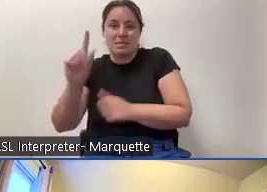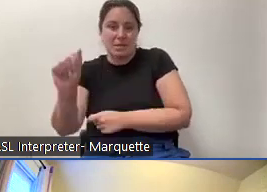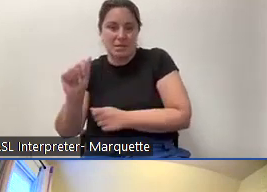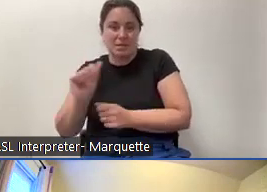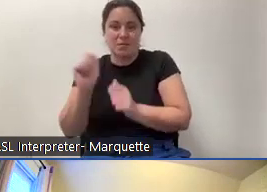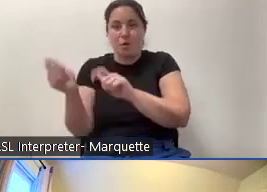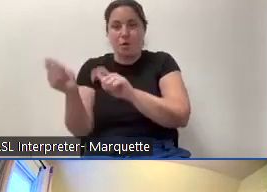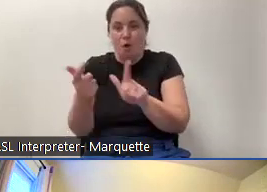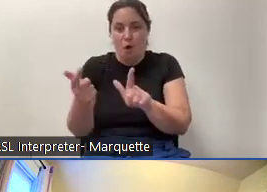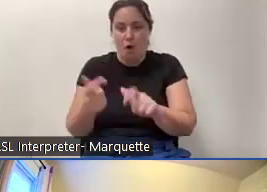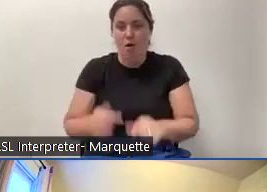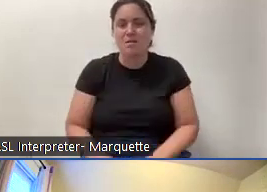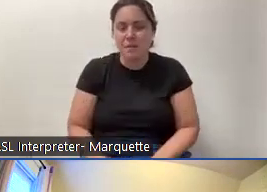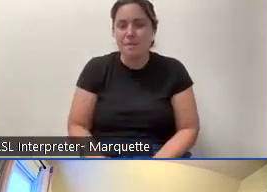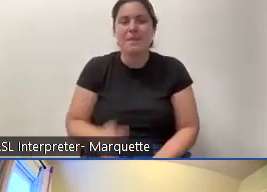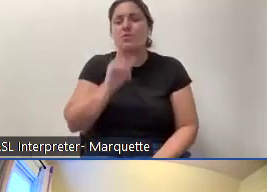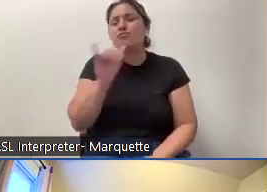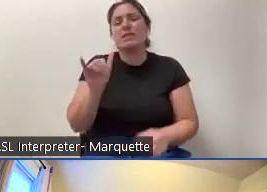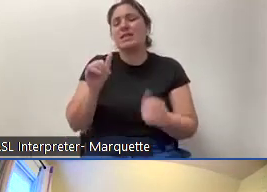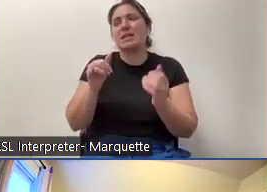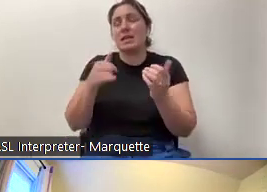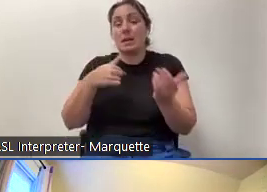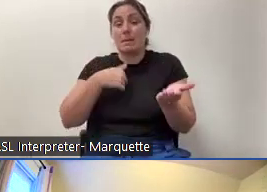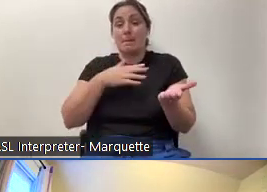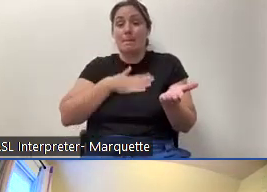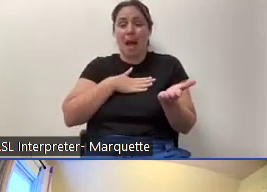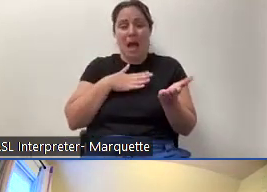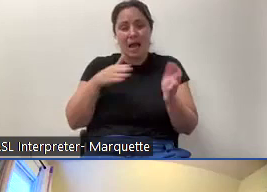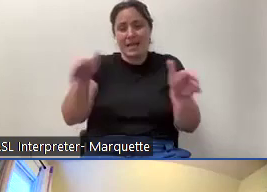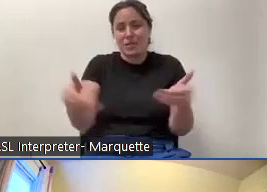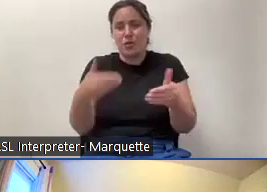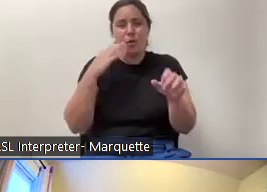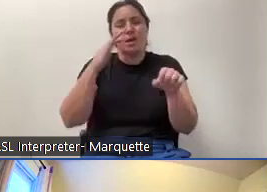high level because you're really going to hear about what that looks like from the